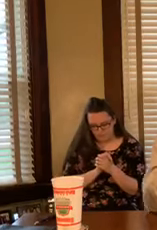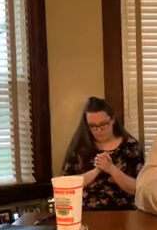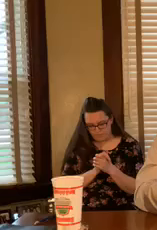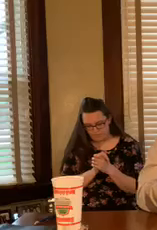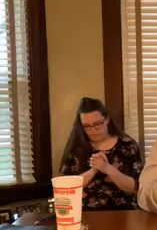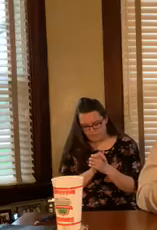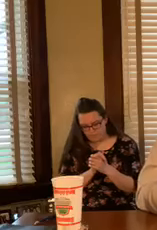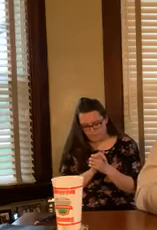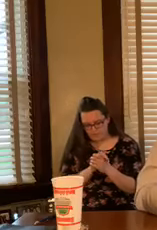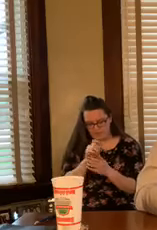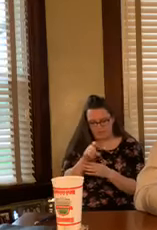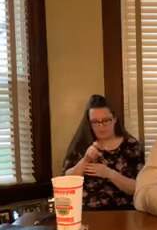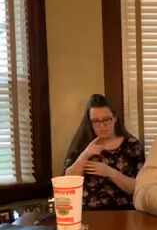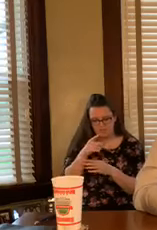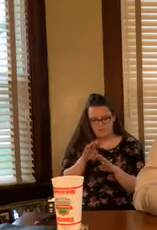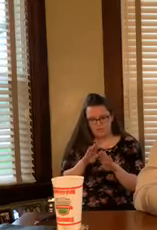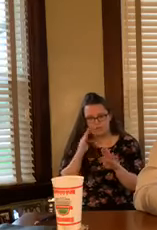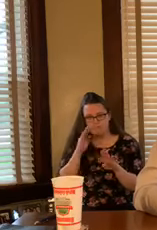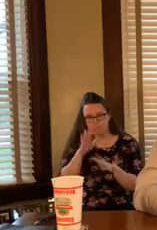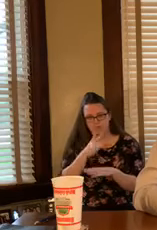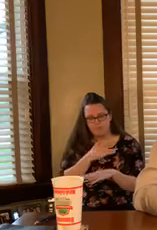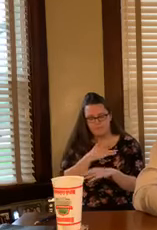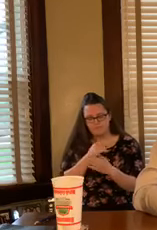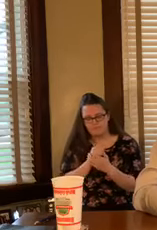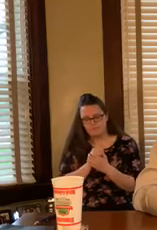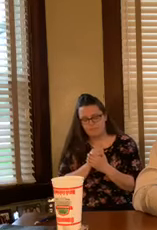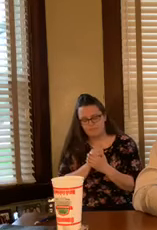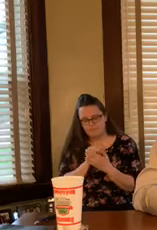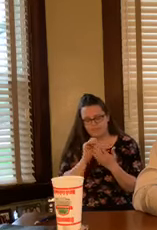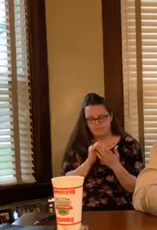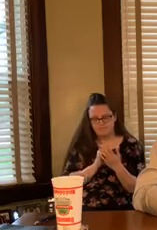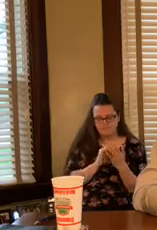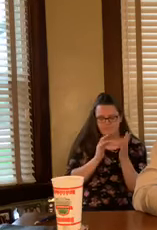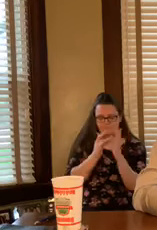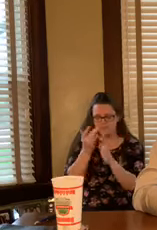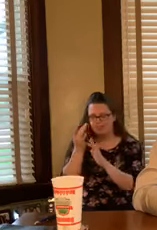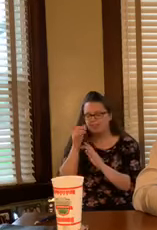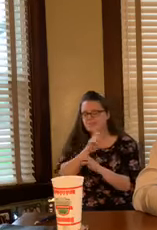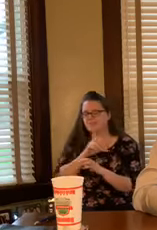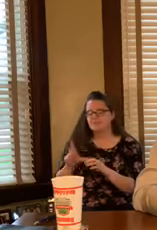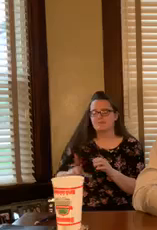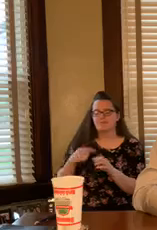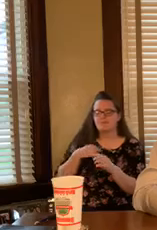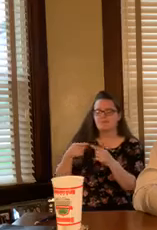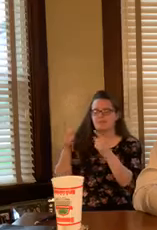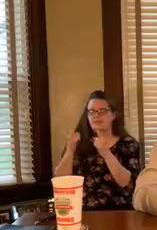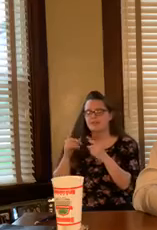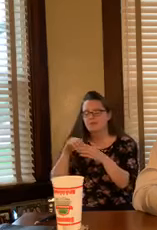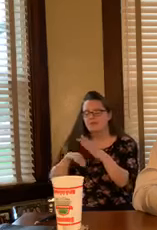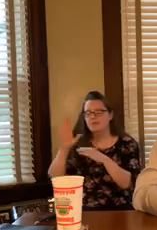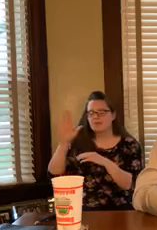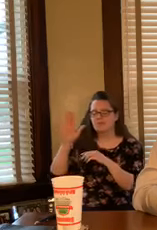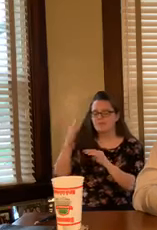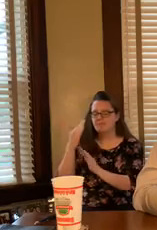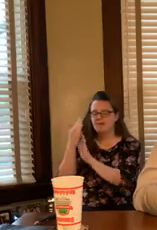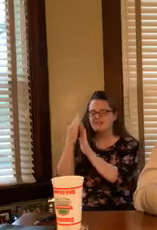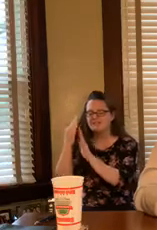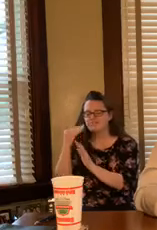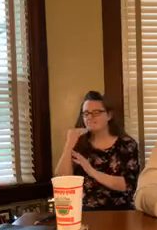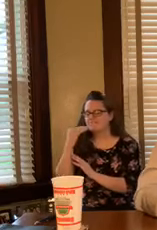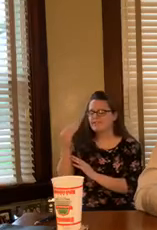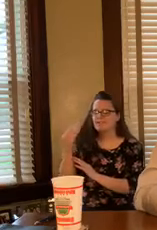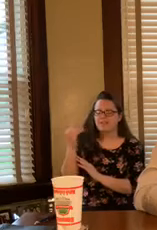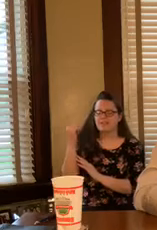to open your heart. Let's go to God in prayer right now. Dear Jesus, Lord, as we come unto you this evening, God, we thank you once again